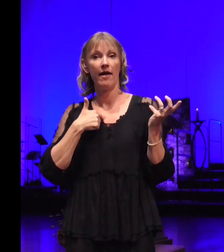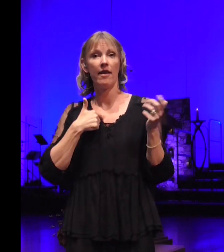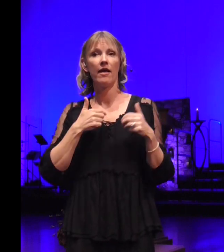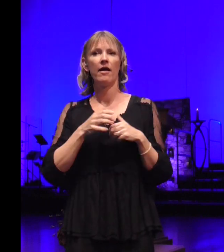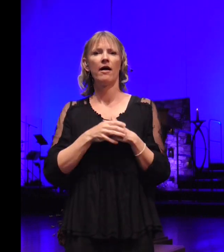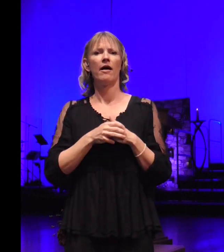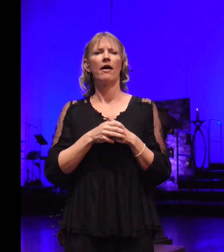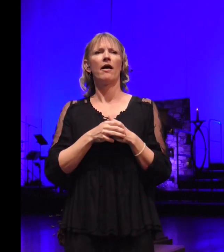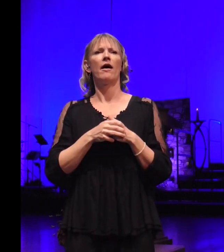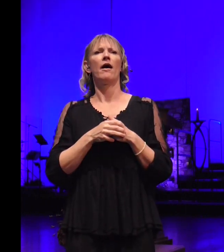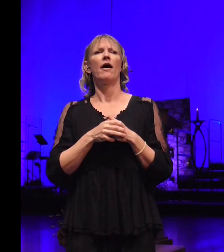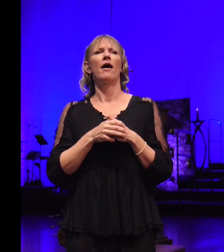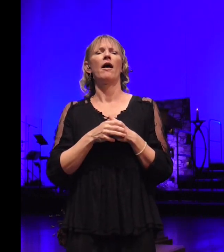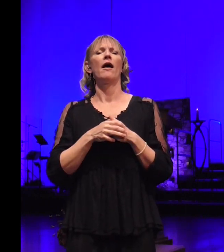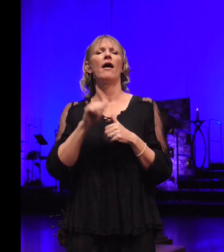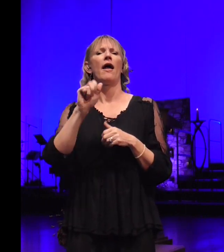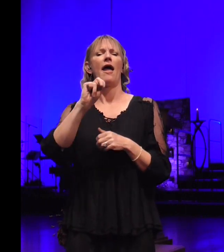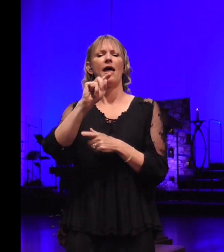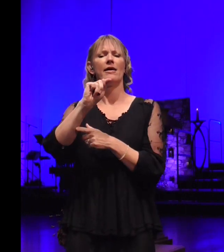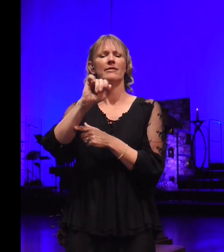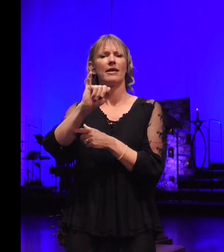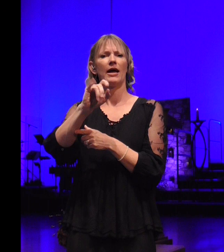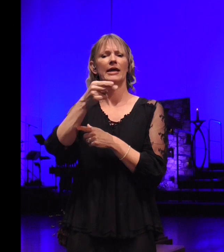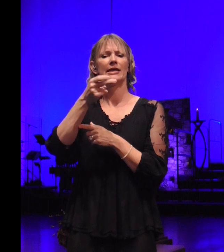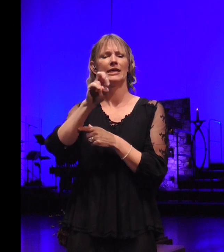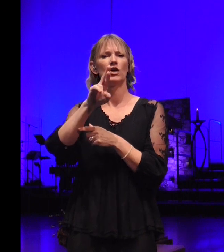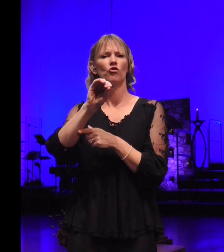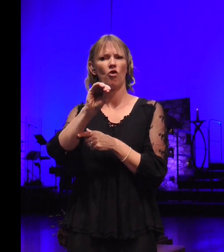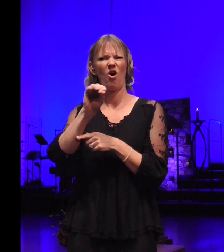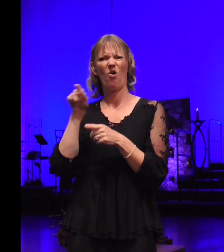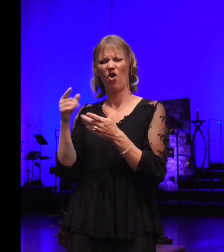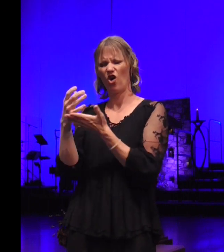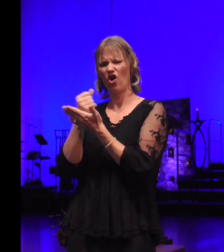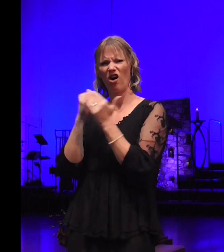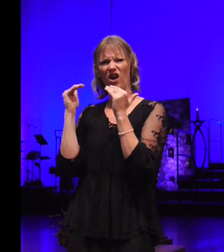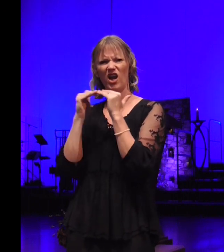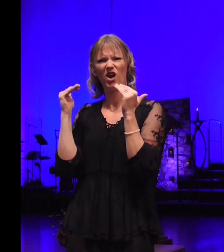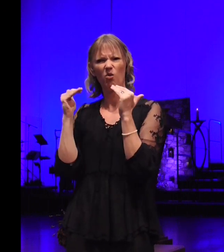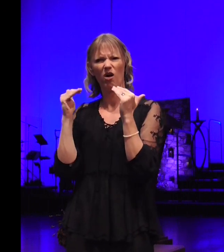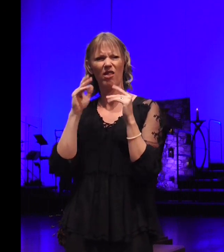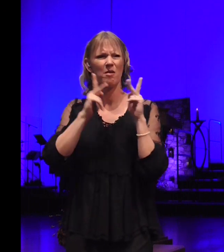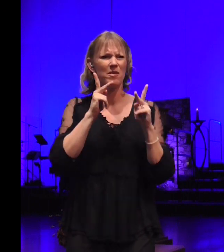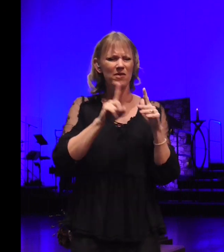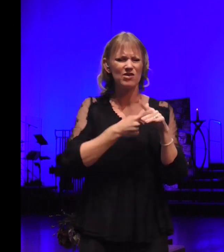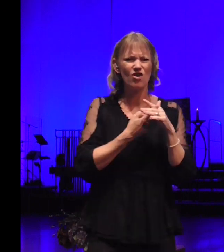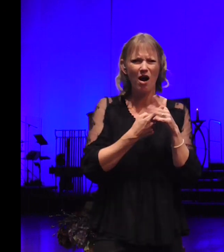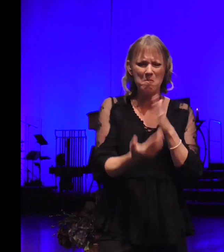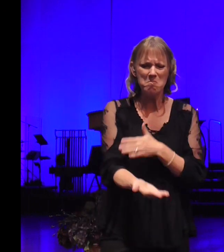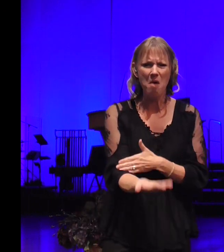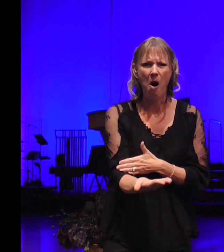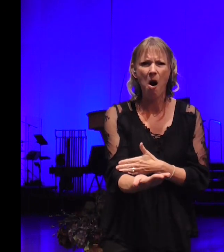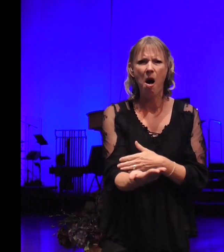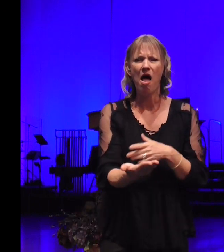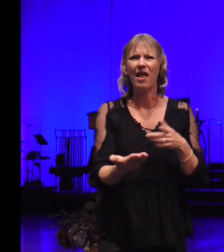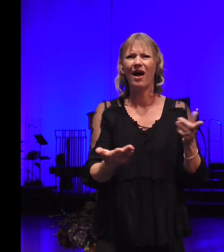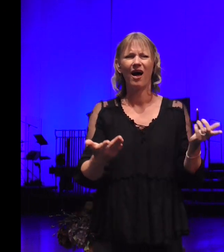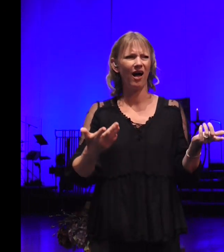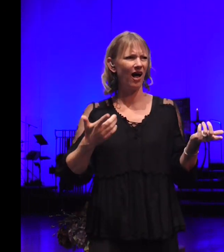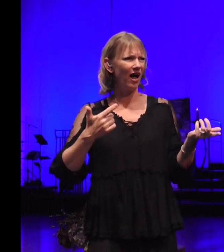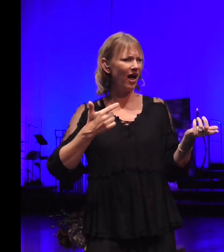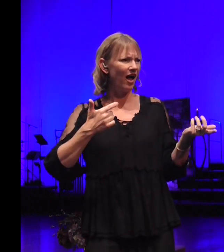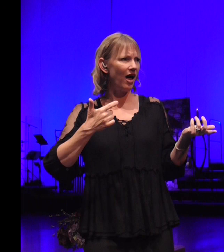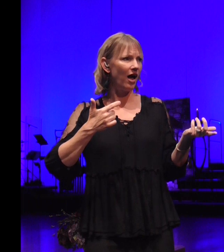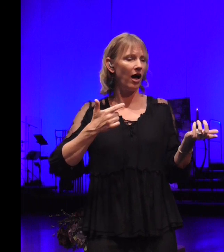And so the anti-heroes have made just as much, and these men, they complain to the vineyard owner who says, am I not paying